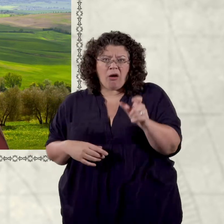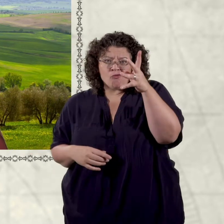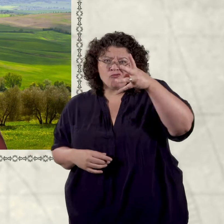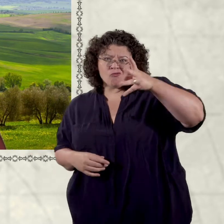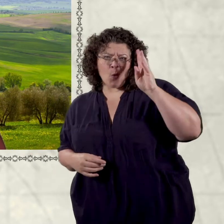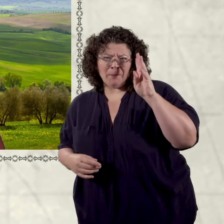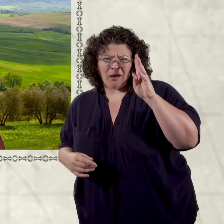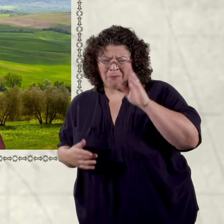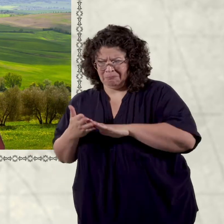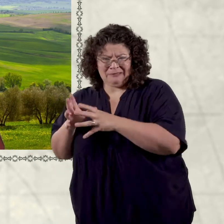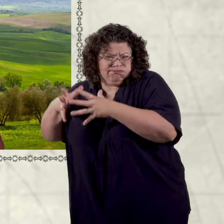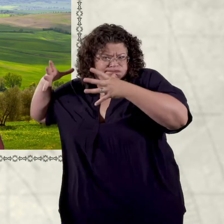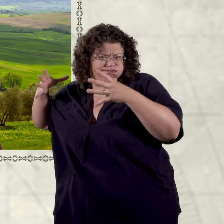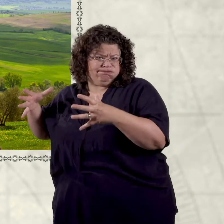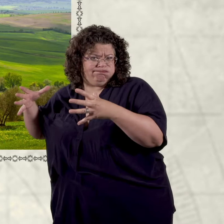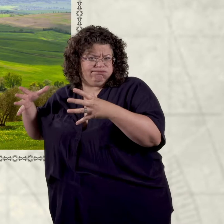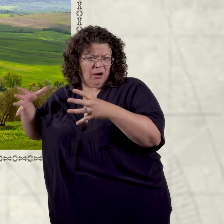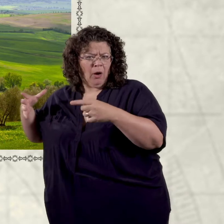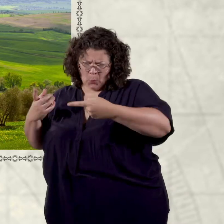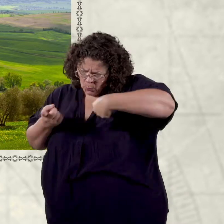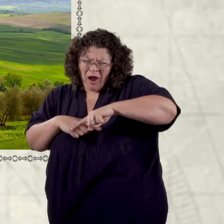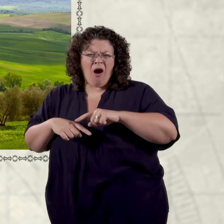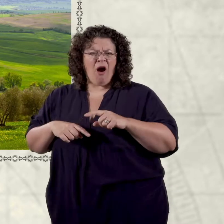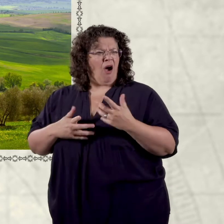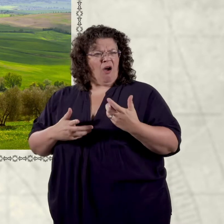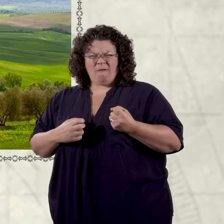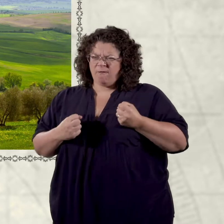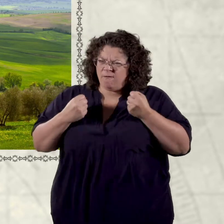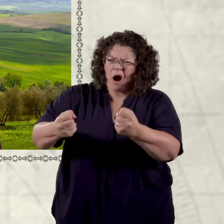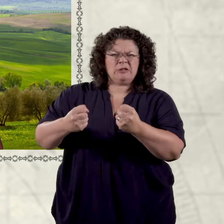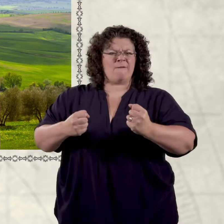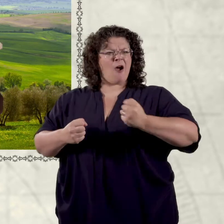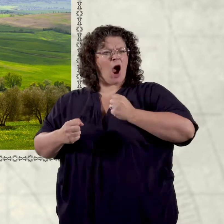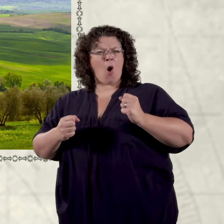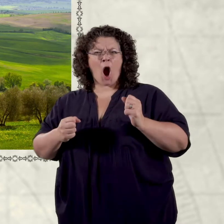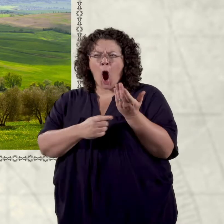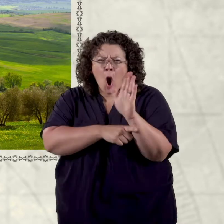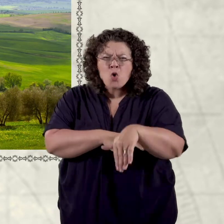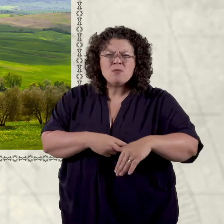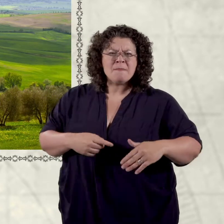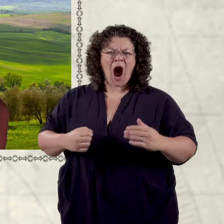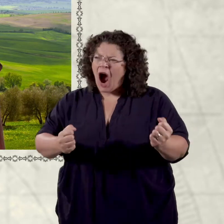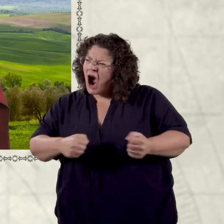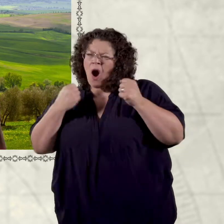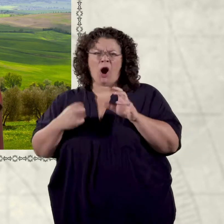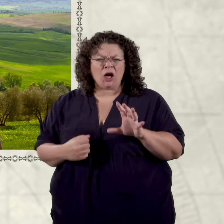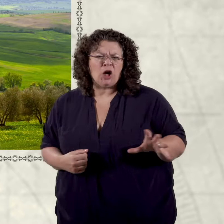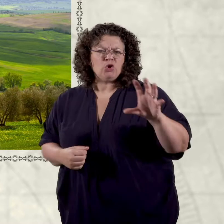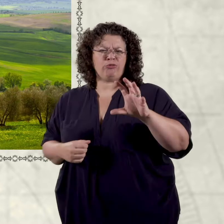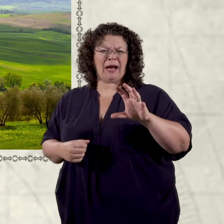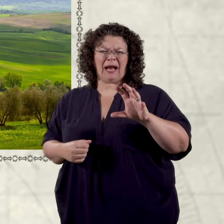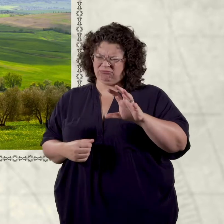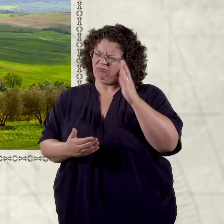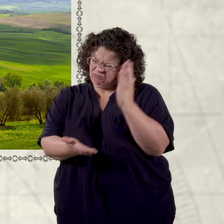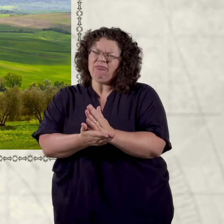And we Celts, we're fighting for our home. We're our country. I'm sure we'll